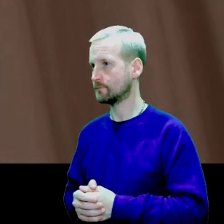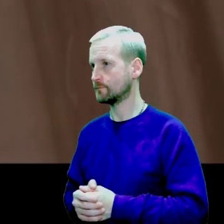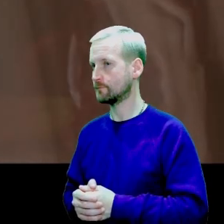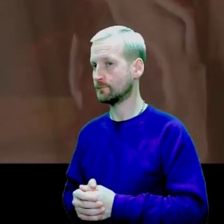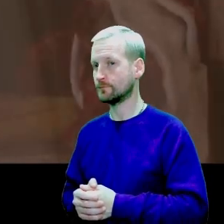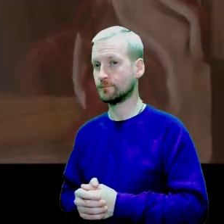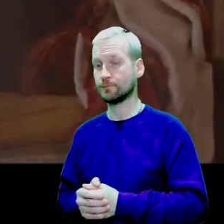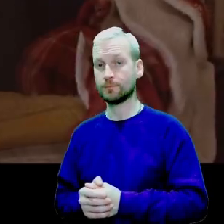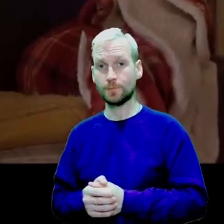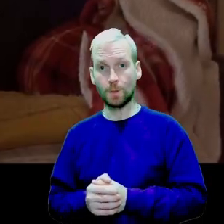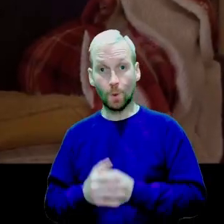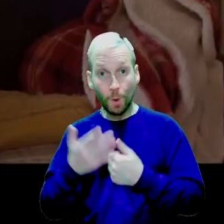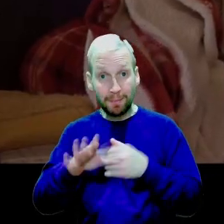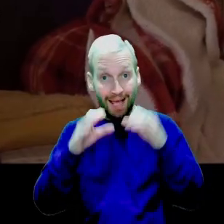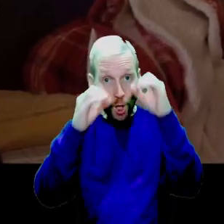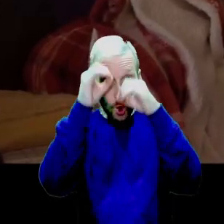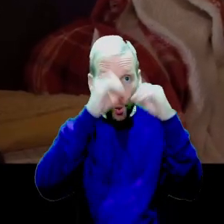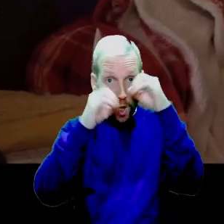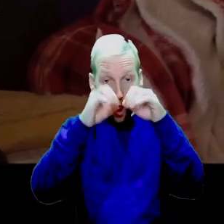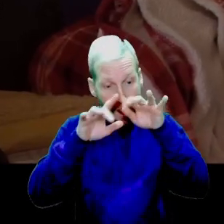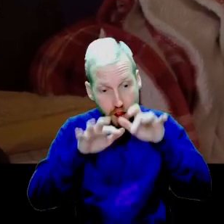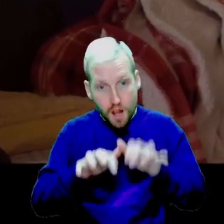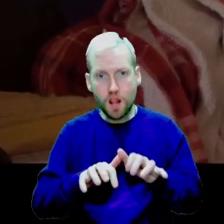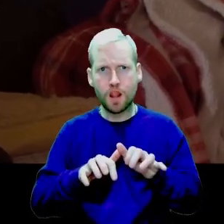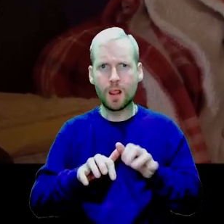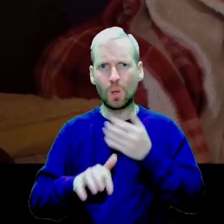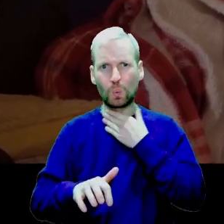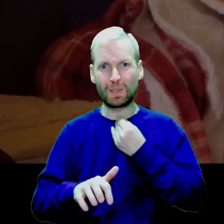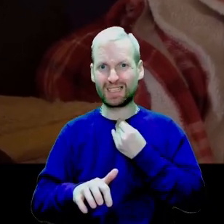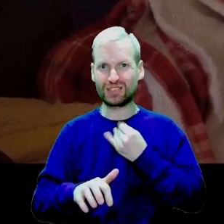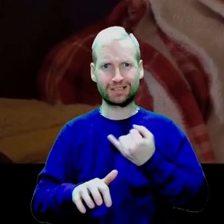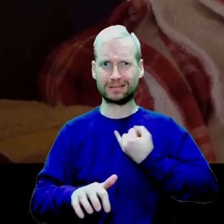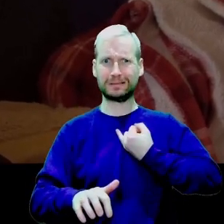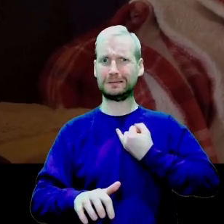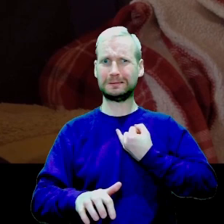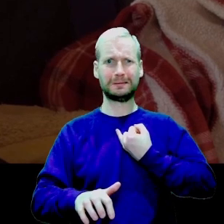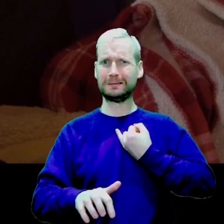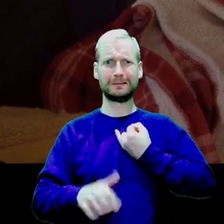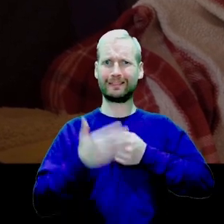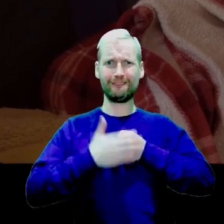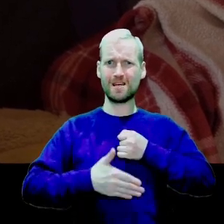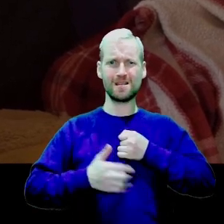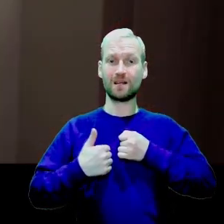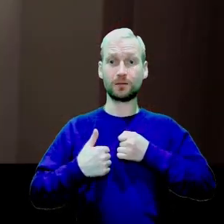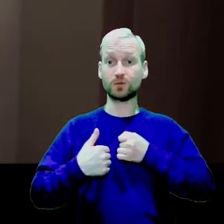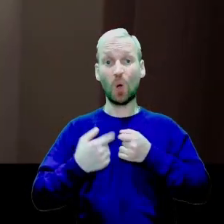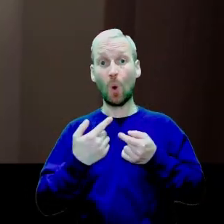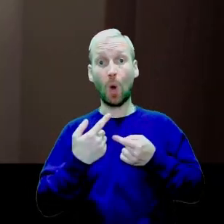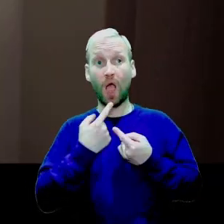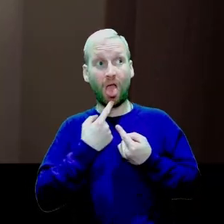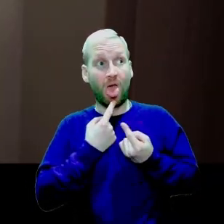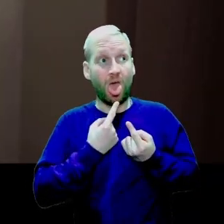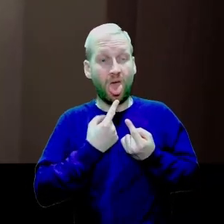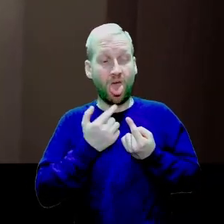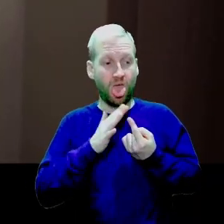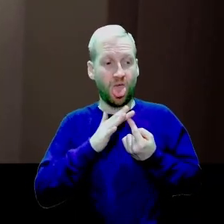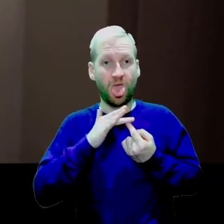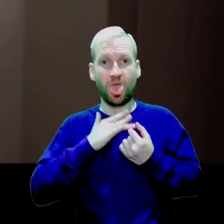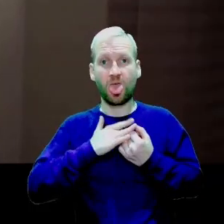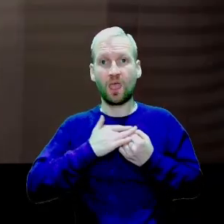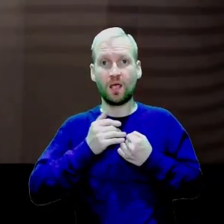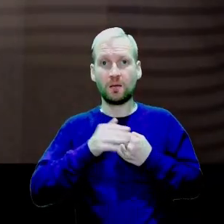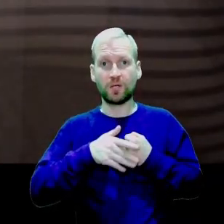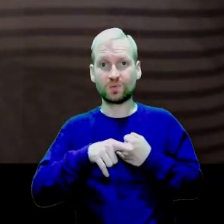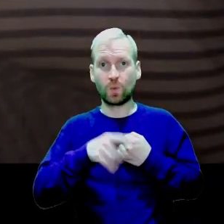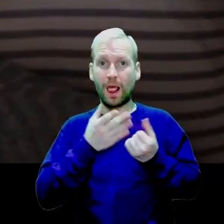You Googled it and wished you hadn't. So you don't mention it because it might